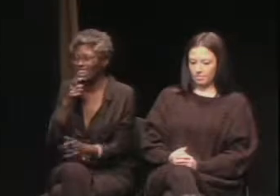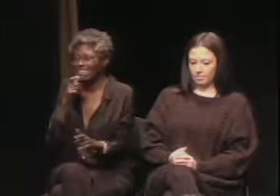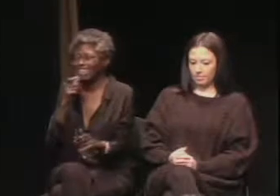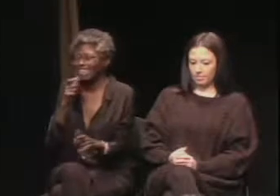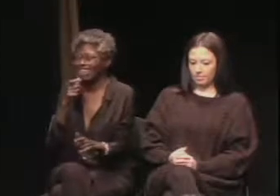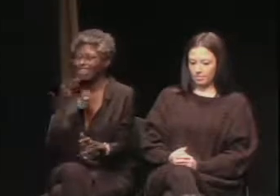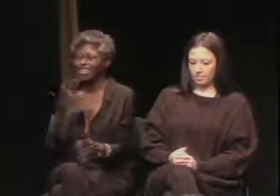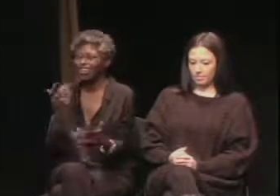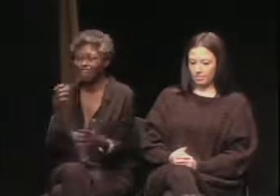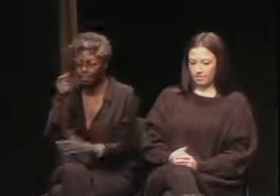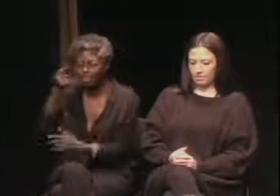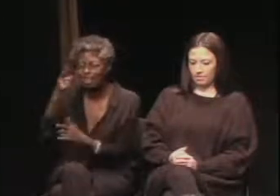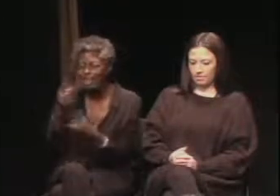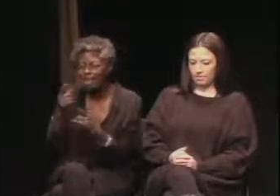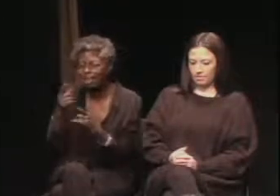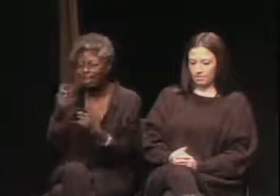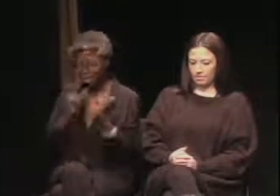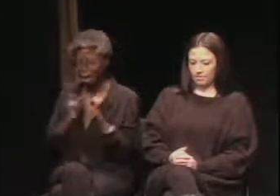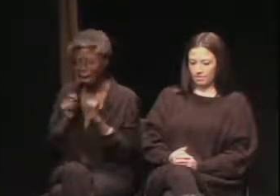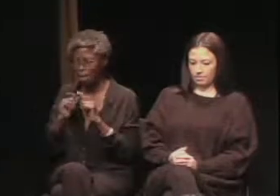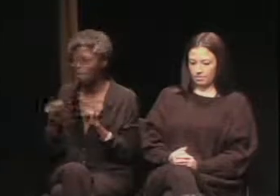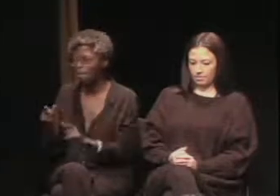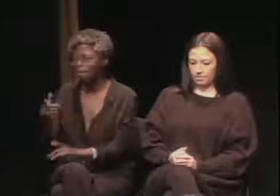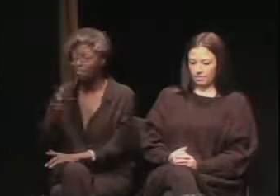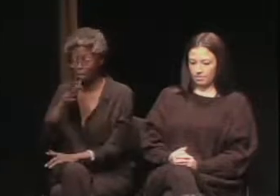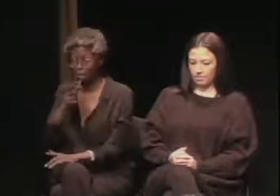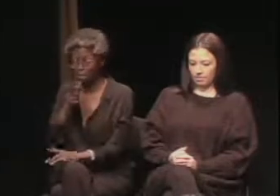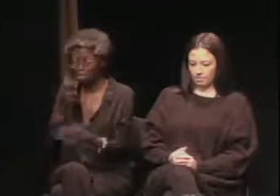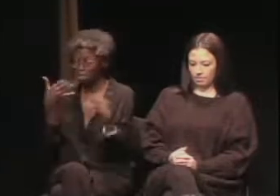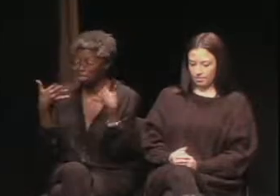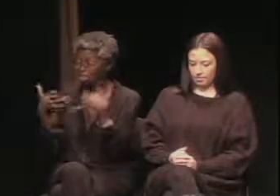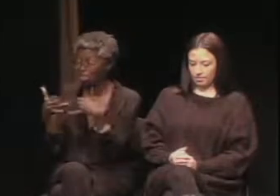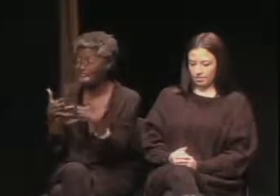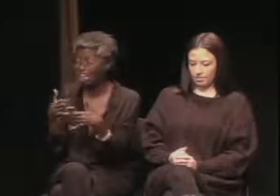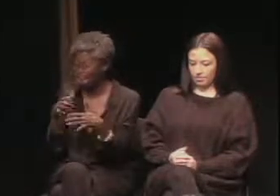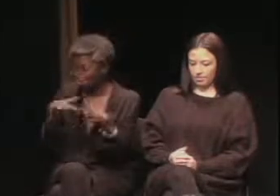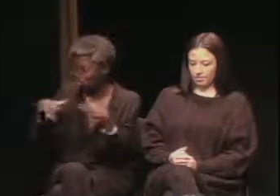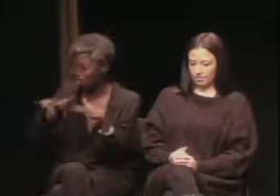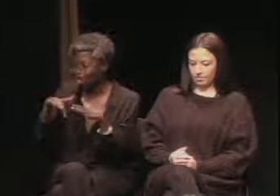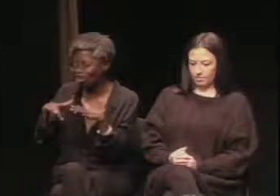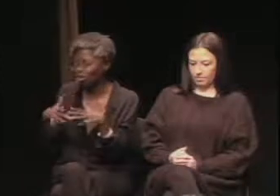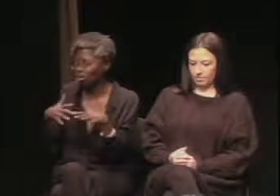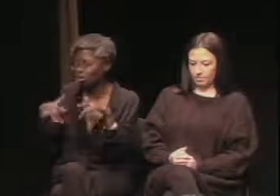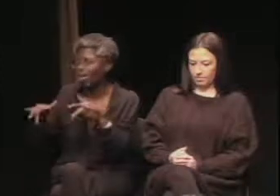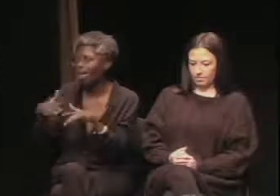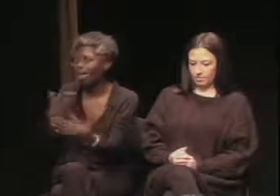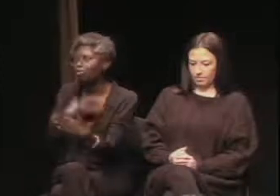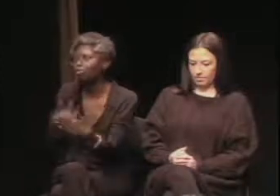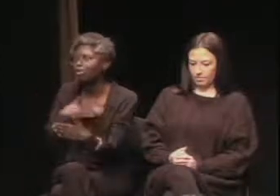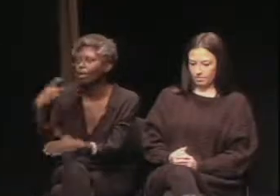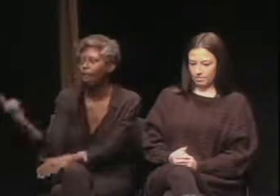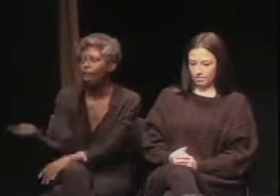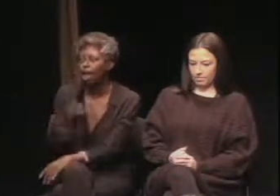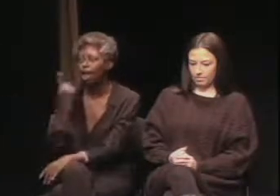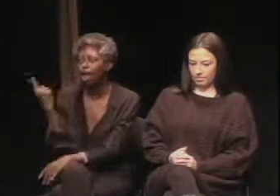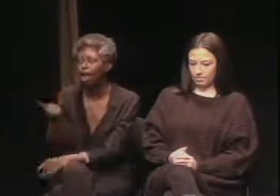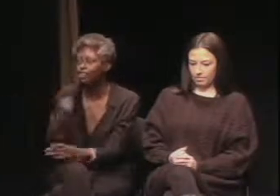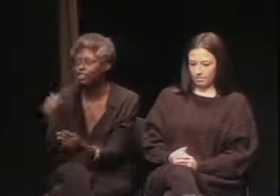play, but my mother would play the Broadway, the record. Yeah. All so the time. So it would just seep